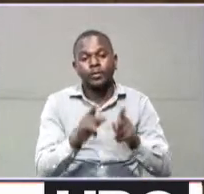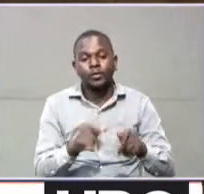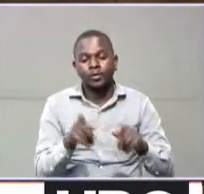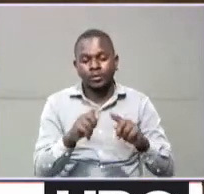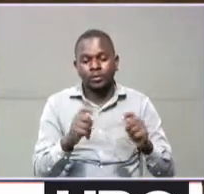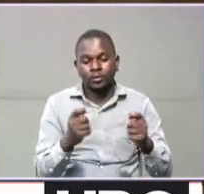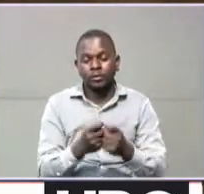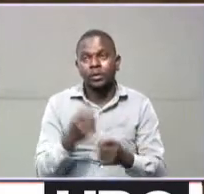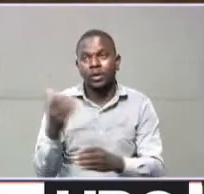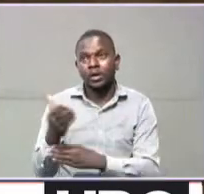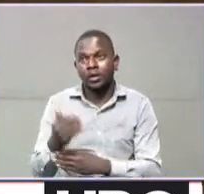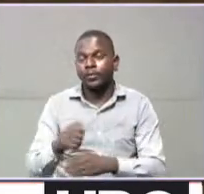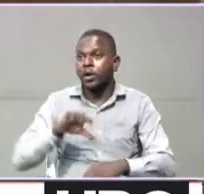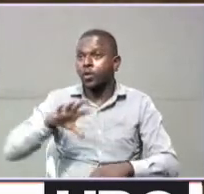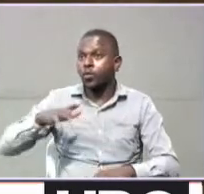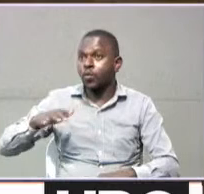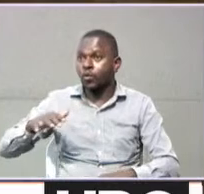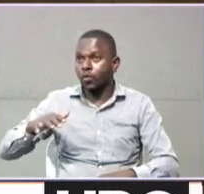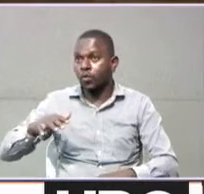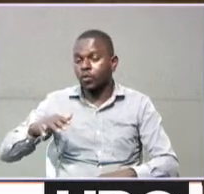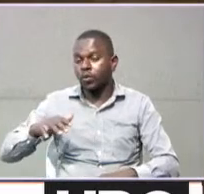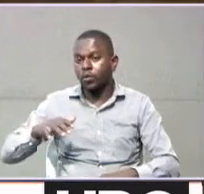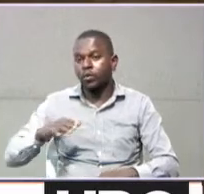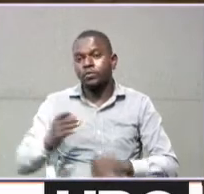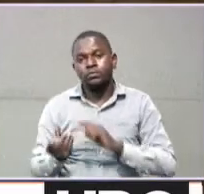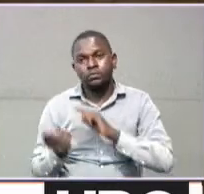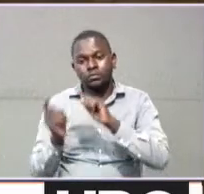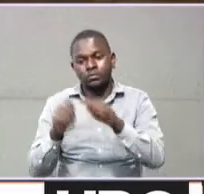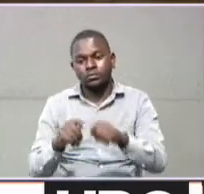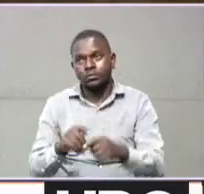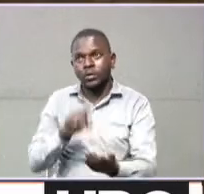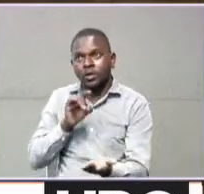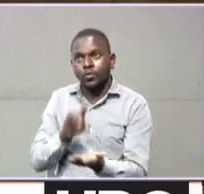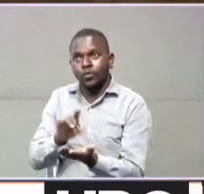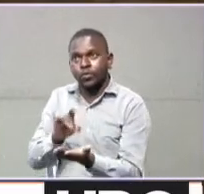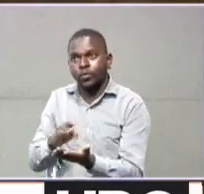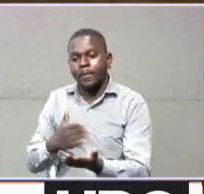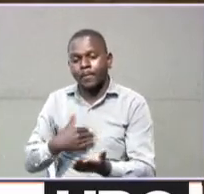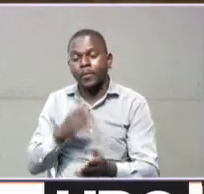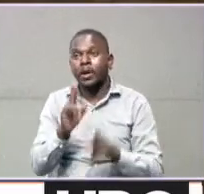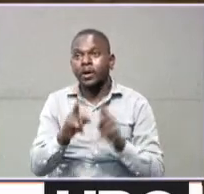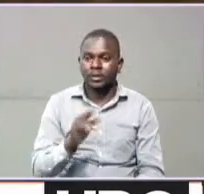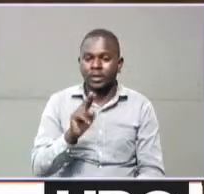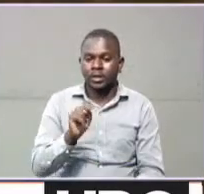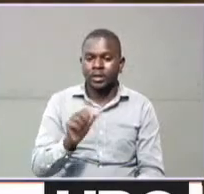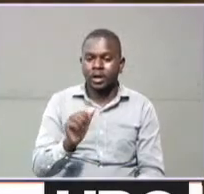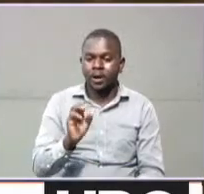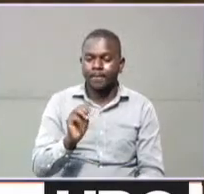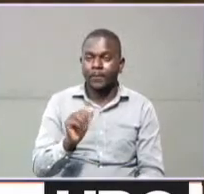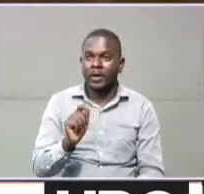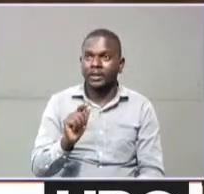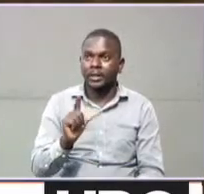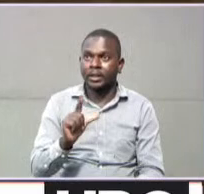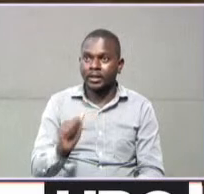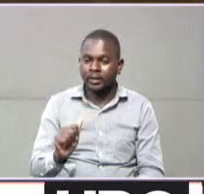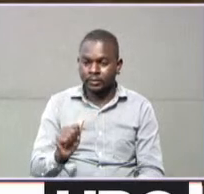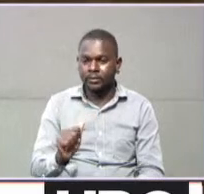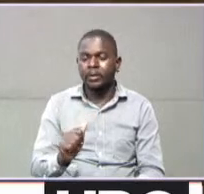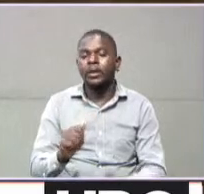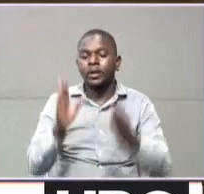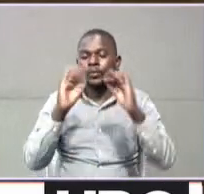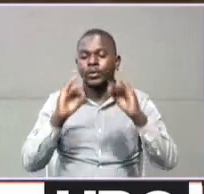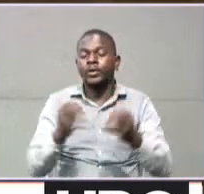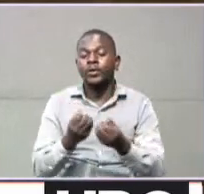team from the ministry of water to go and evict my people from the swamps yet the president has on